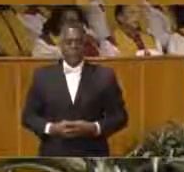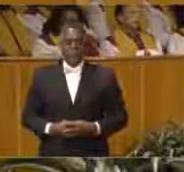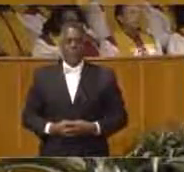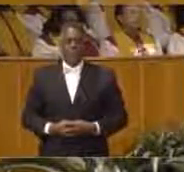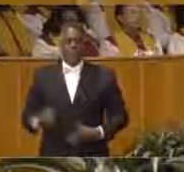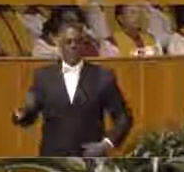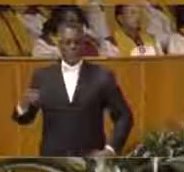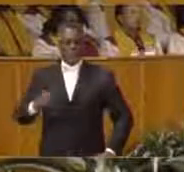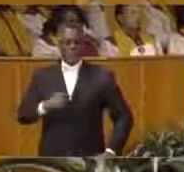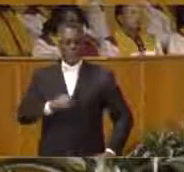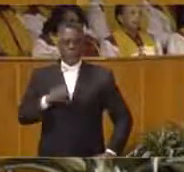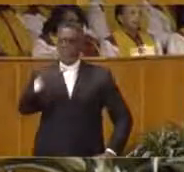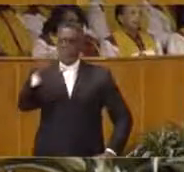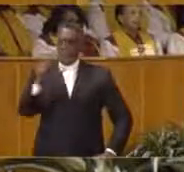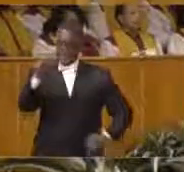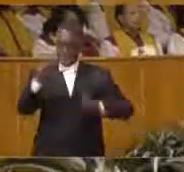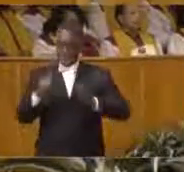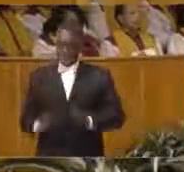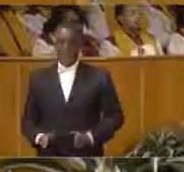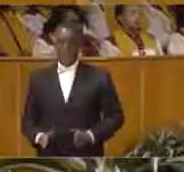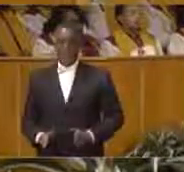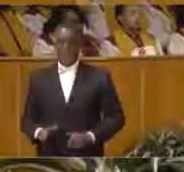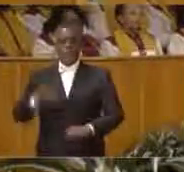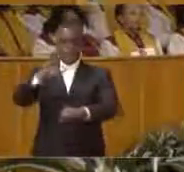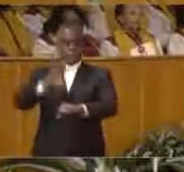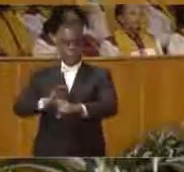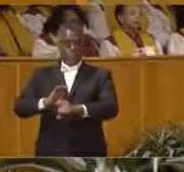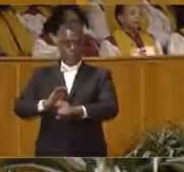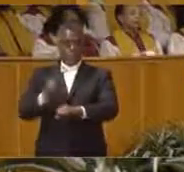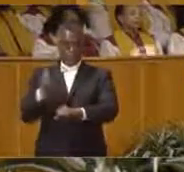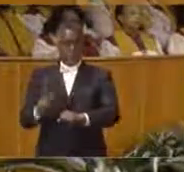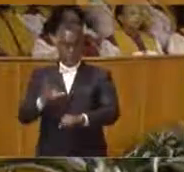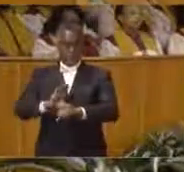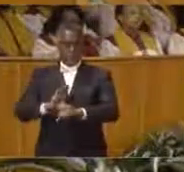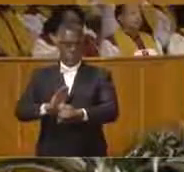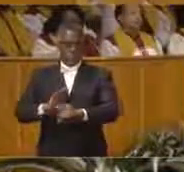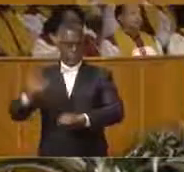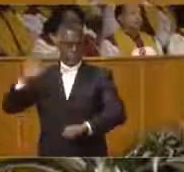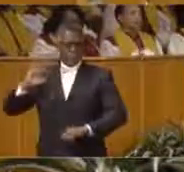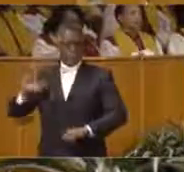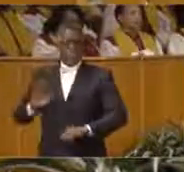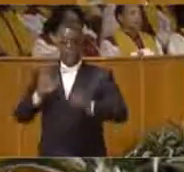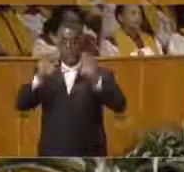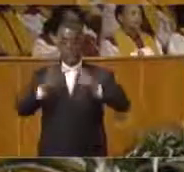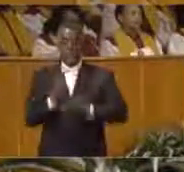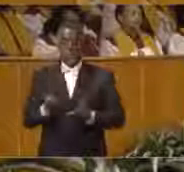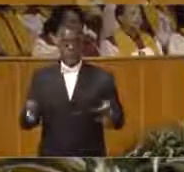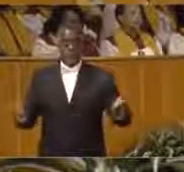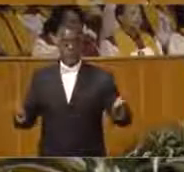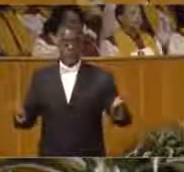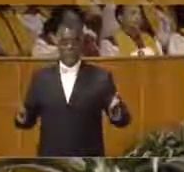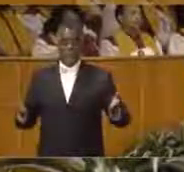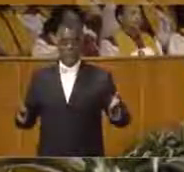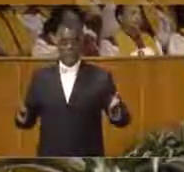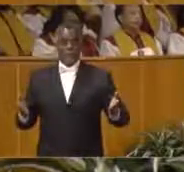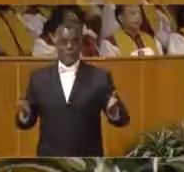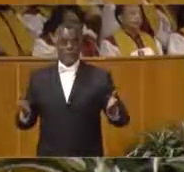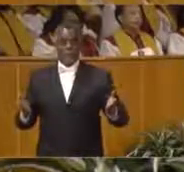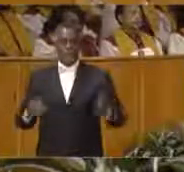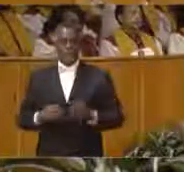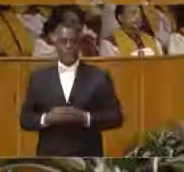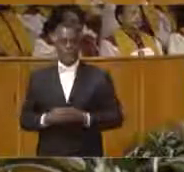We were a tithing church. And the amazing thing, for as much